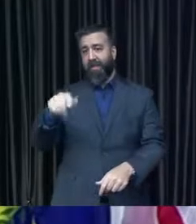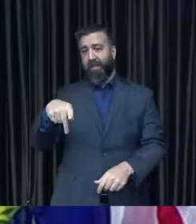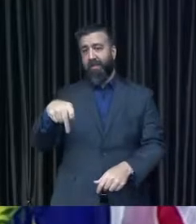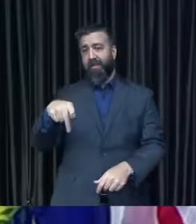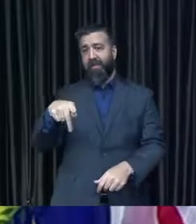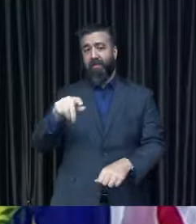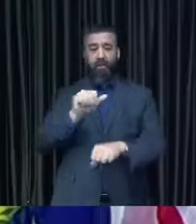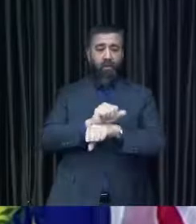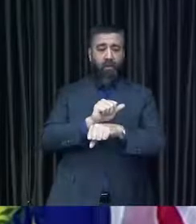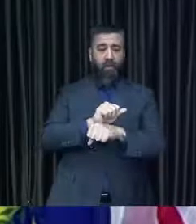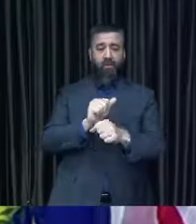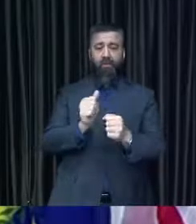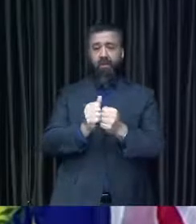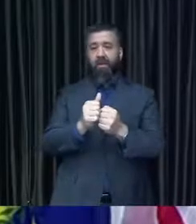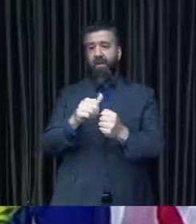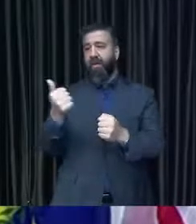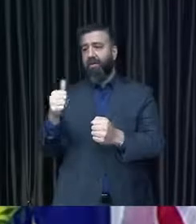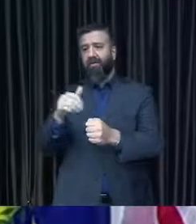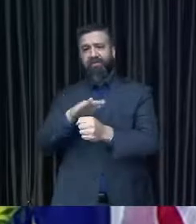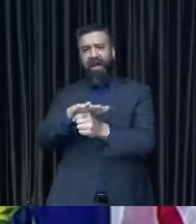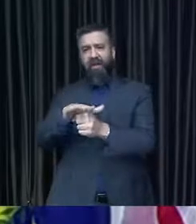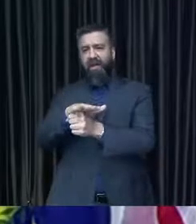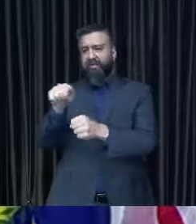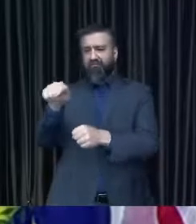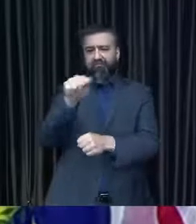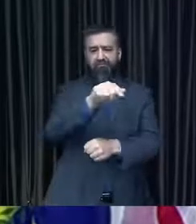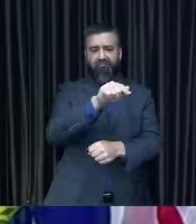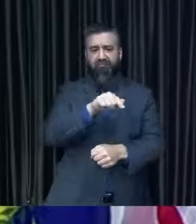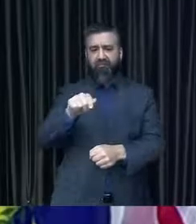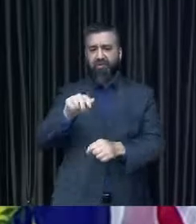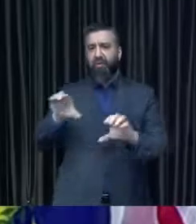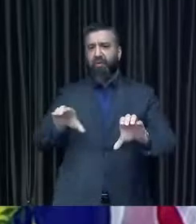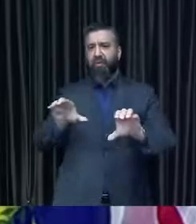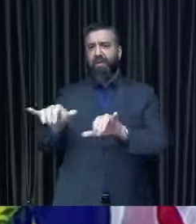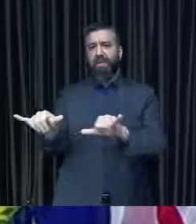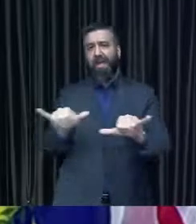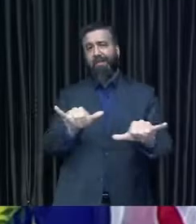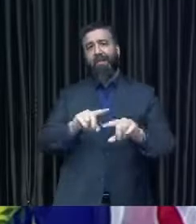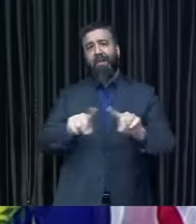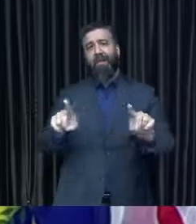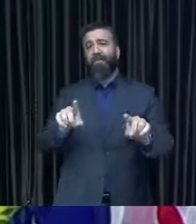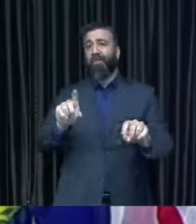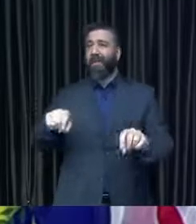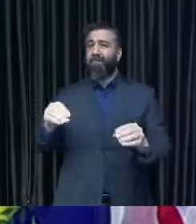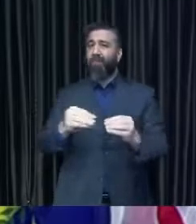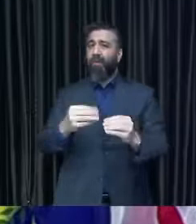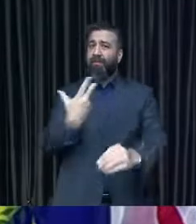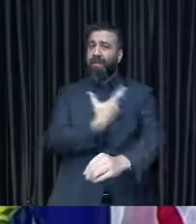with our regional partners, other jurisdictions, to do the same. But we need more vaccine.